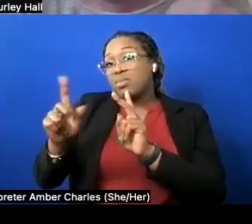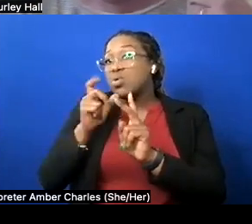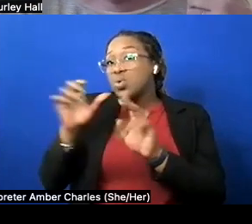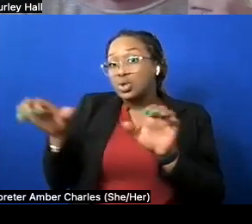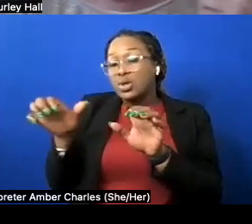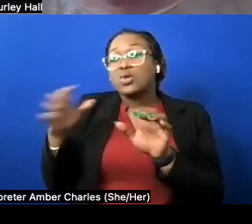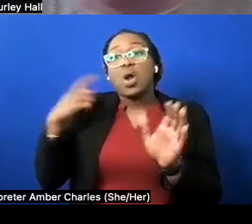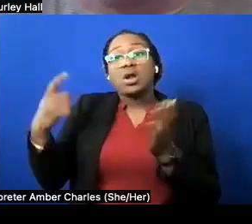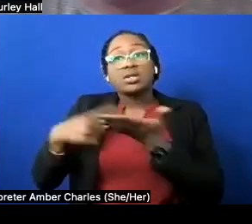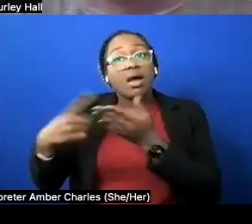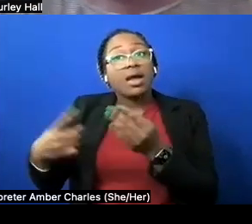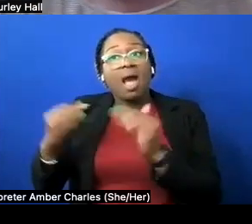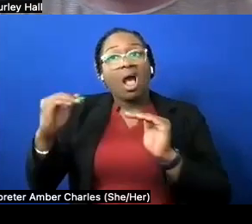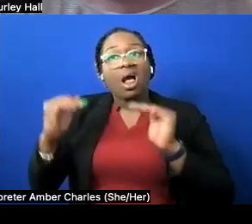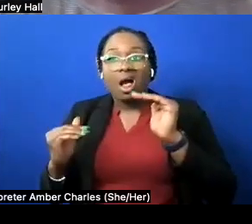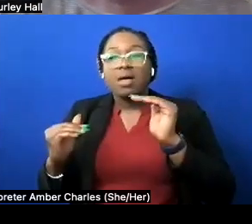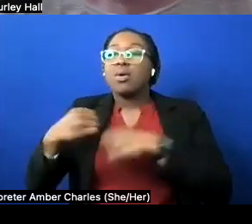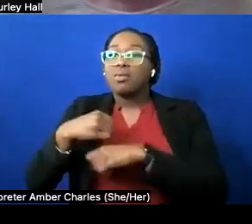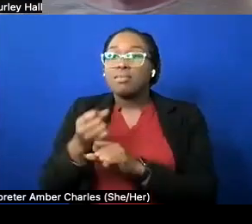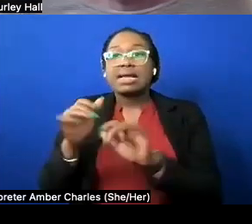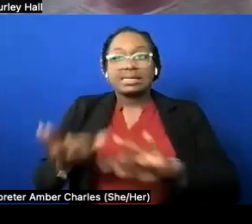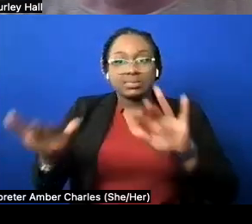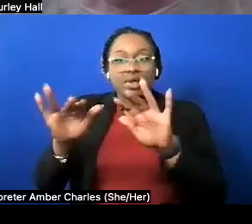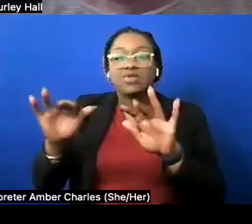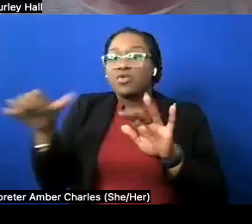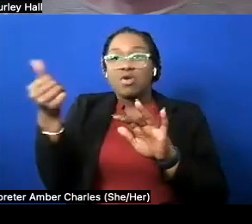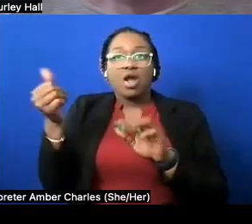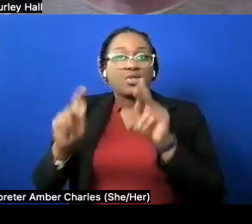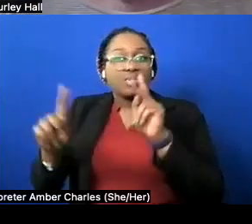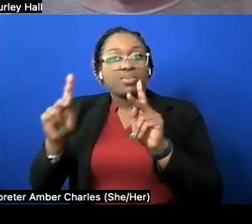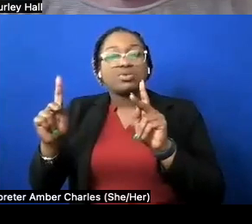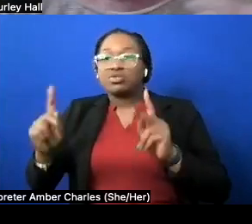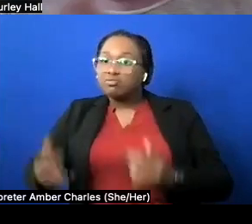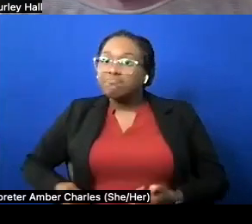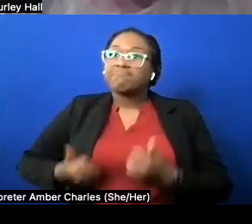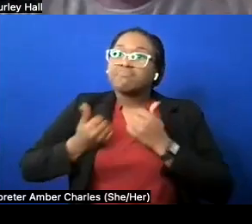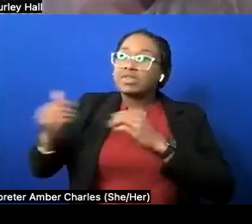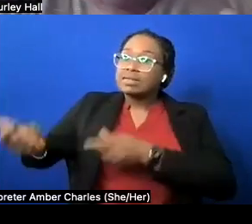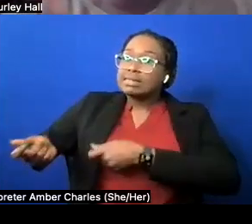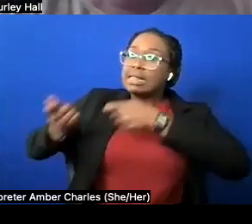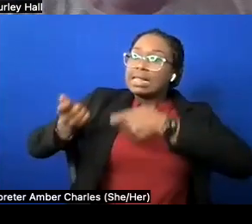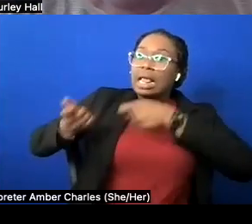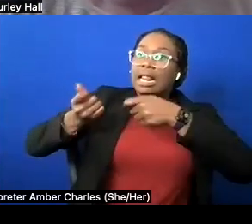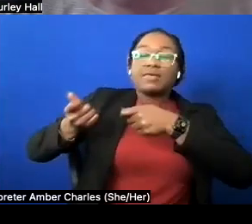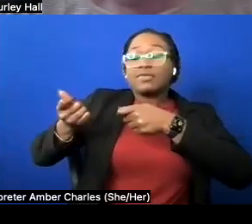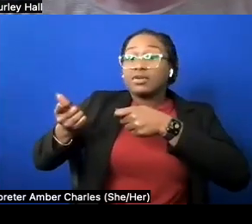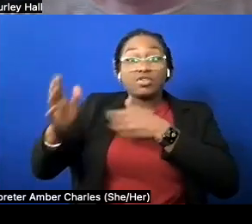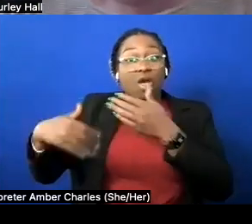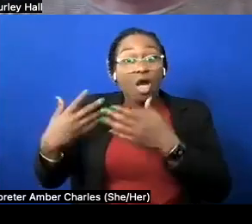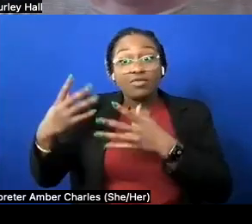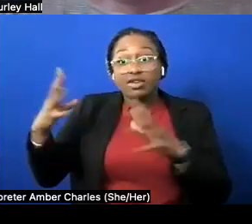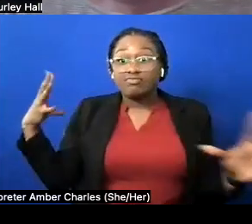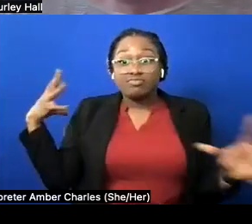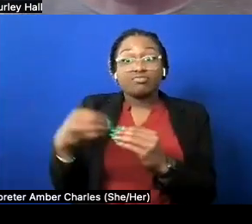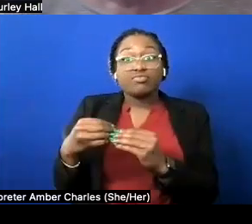inequities, who are making space for others to thrive, who are lifting as they climb. Because all of that is wrapped up in this idea of building